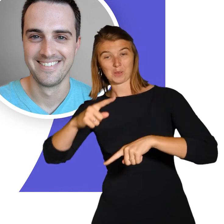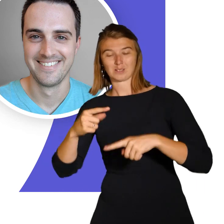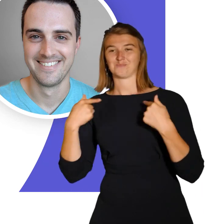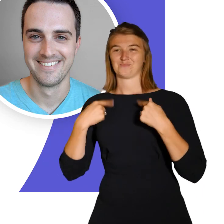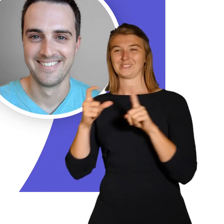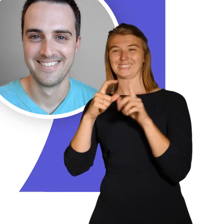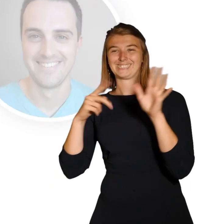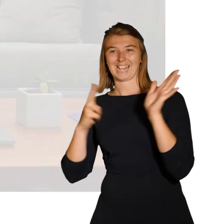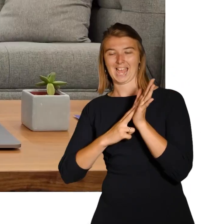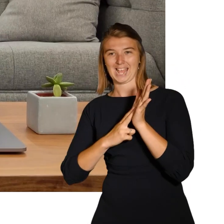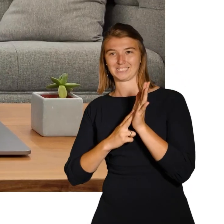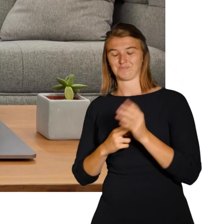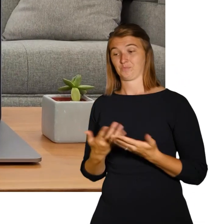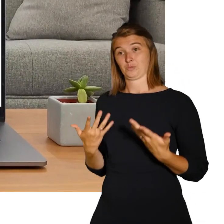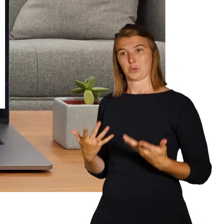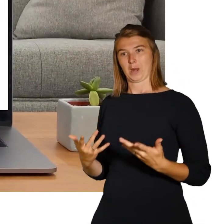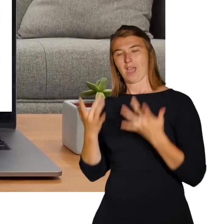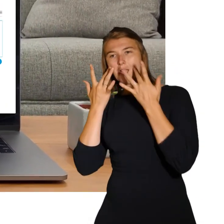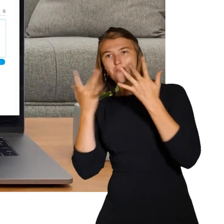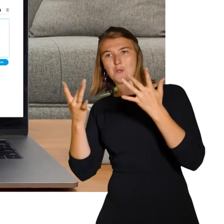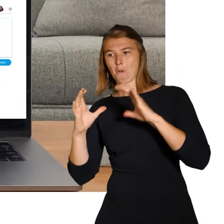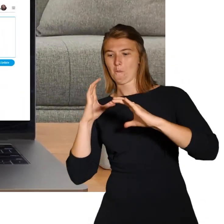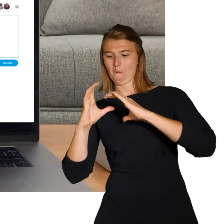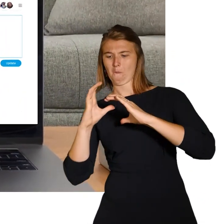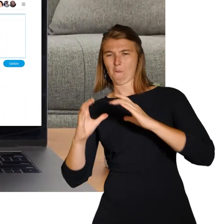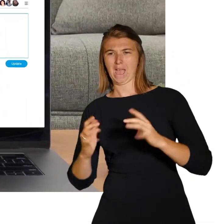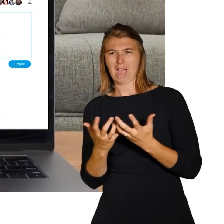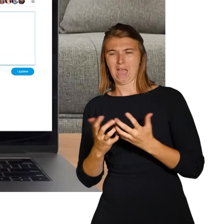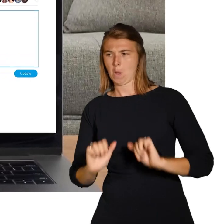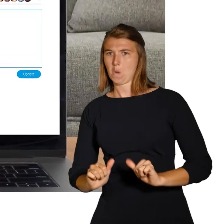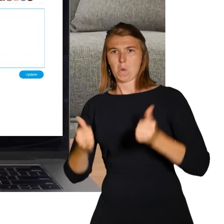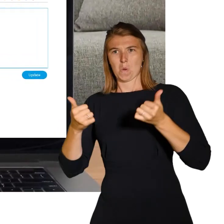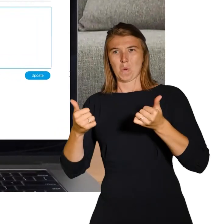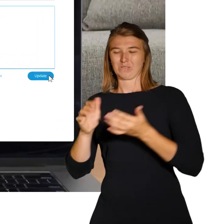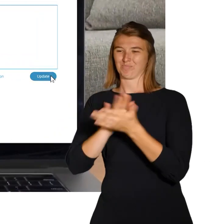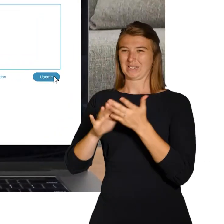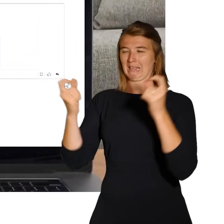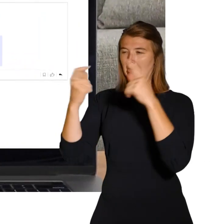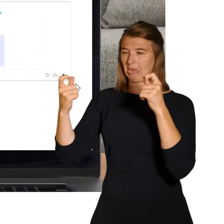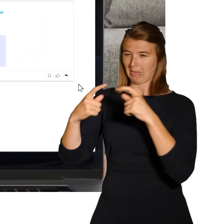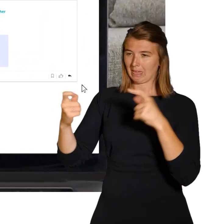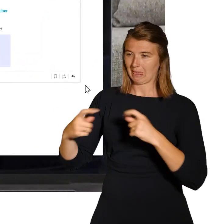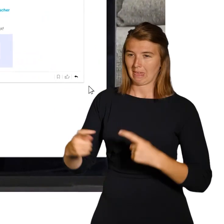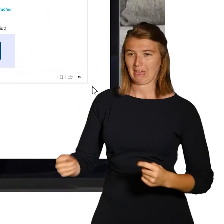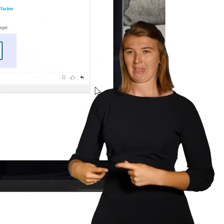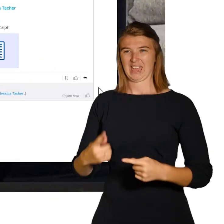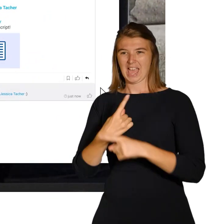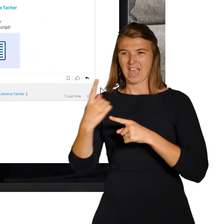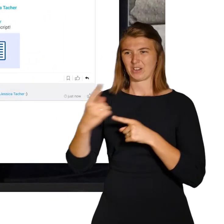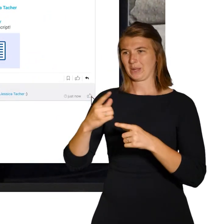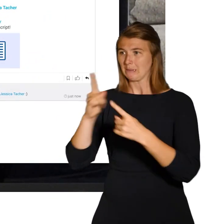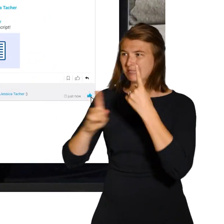Dan here. Today, I'll show you how to communicate like a pro so you can kiss those endless email chains and weekly sync meetings